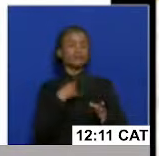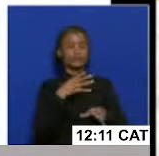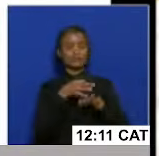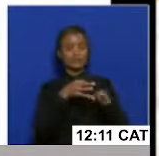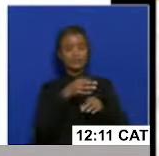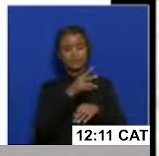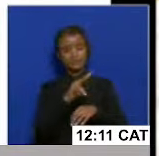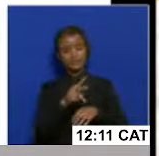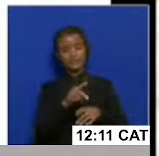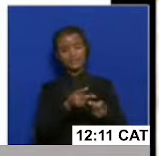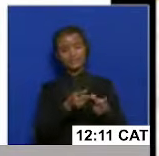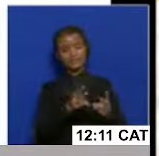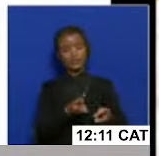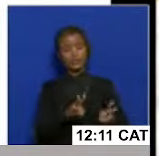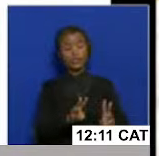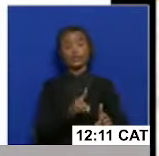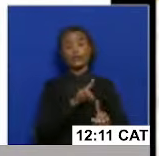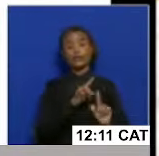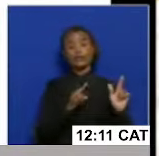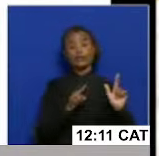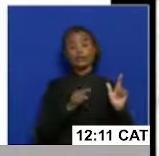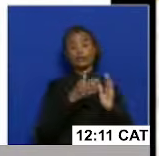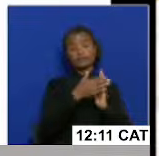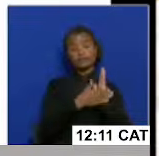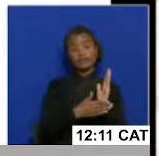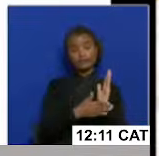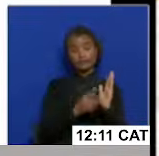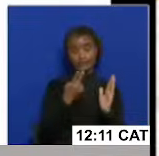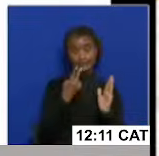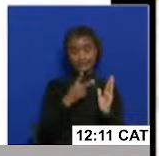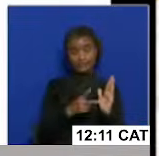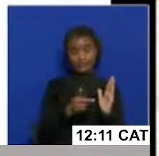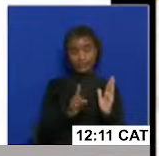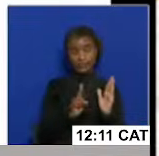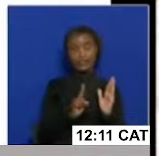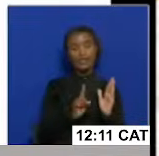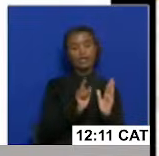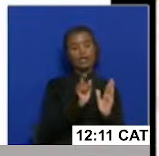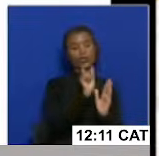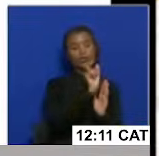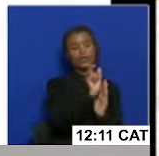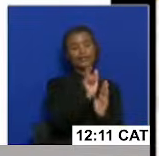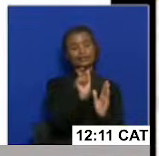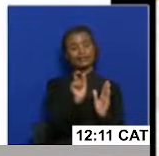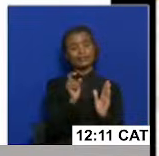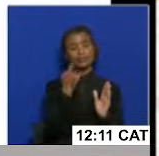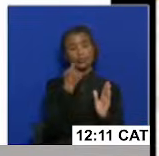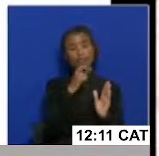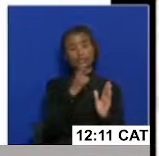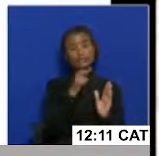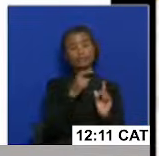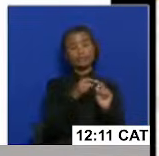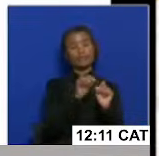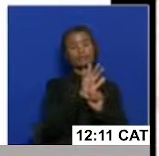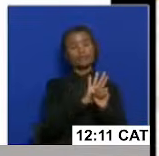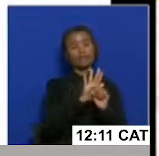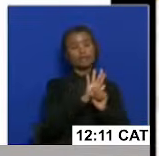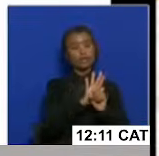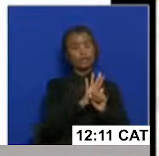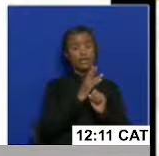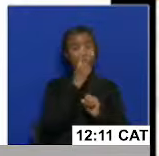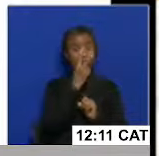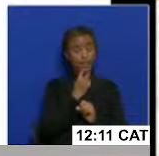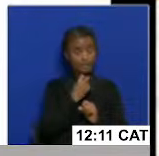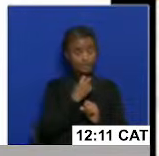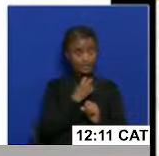left, you will see the lettering is in white, but the background is in black. Is that correct to say that is the message from Officer